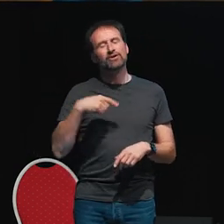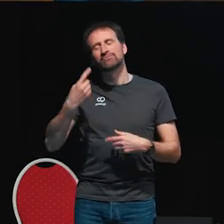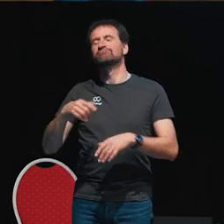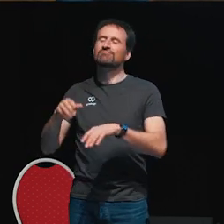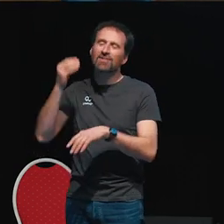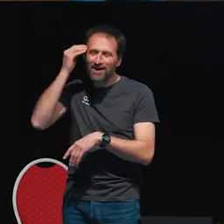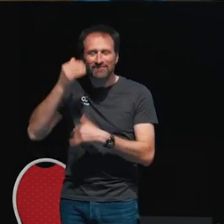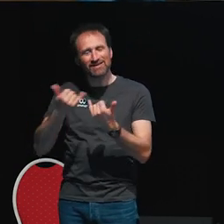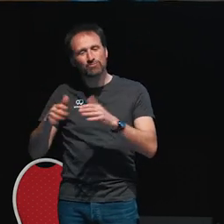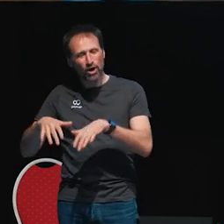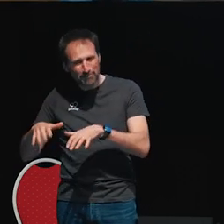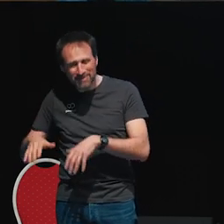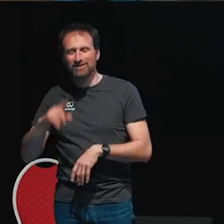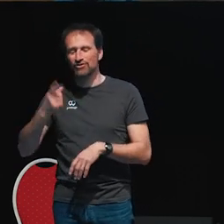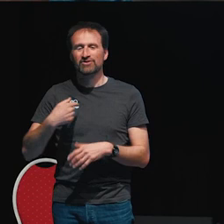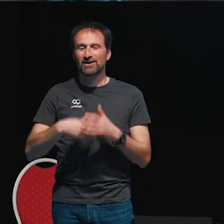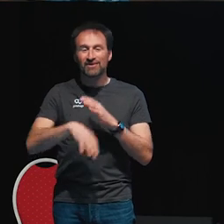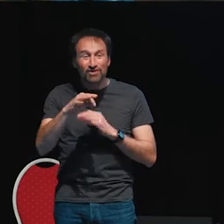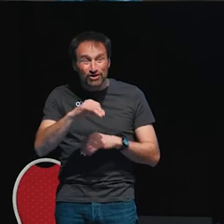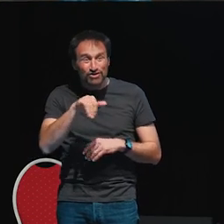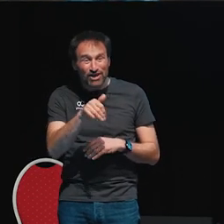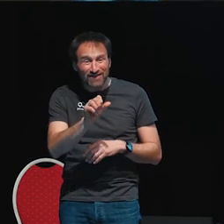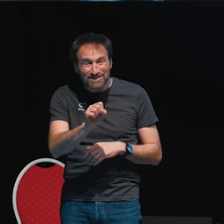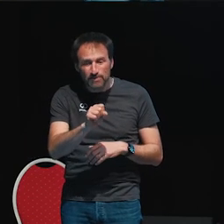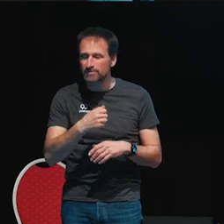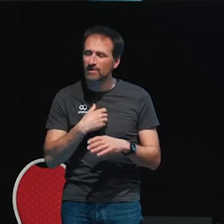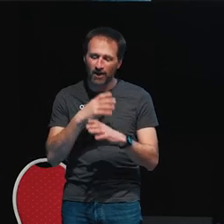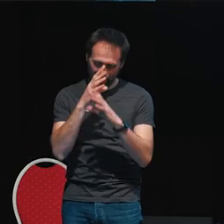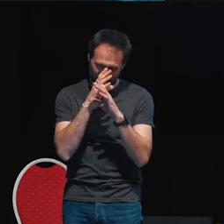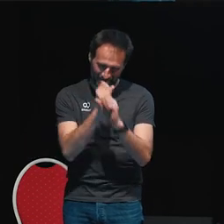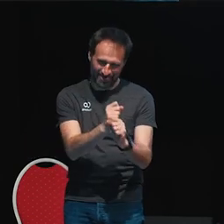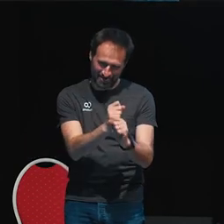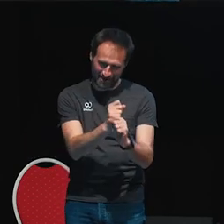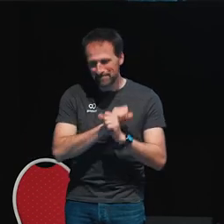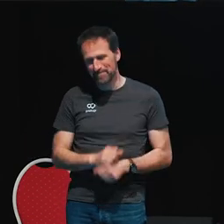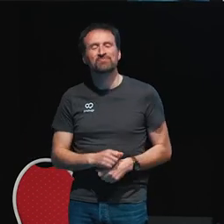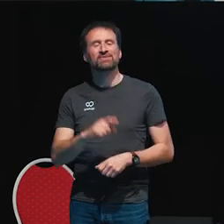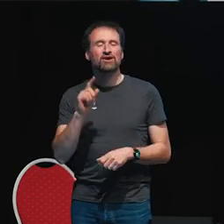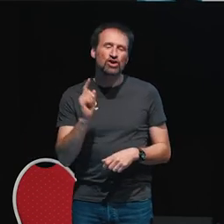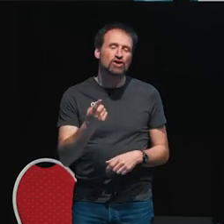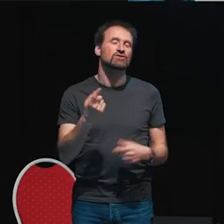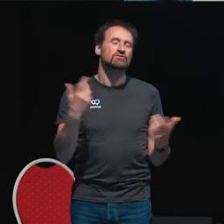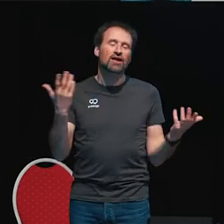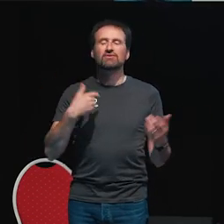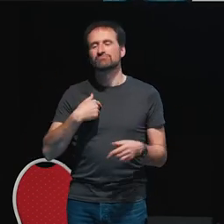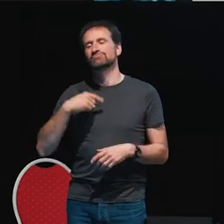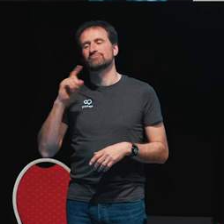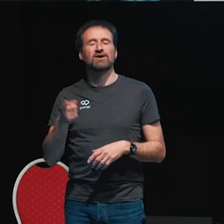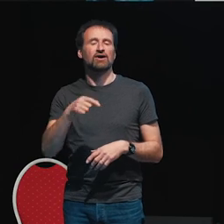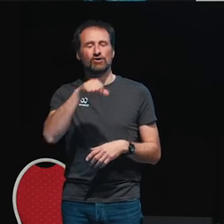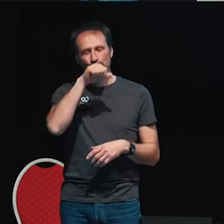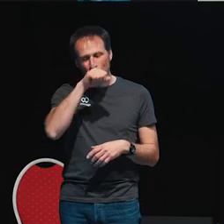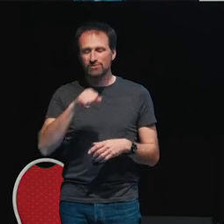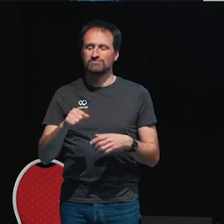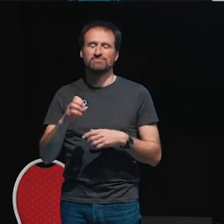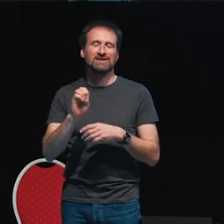and you know, I eventually found JavaScript and fell in love. I also love sustainable open source and building ecosystems just